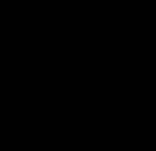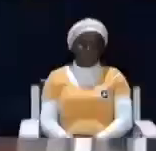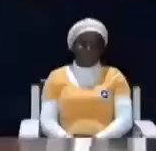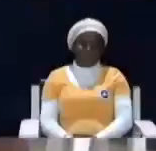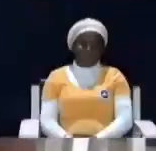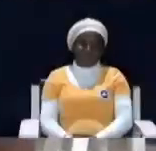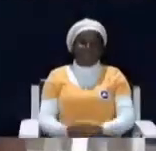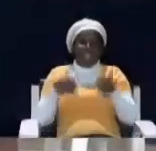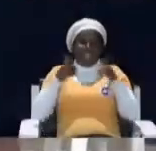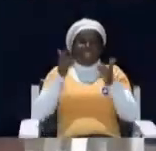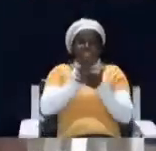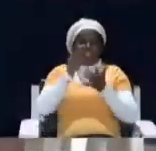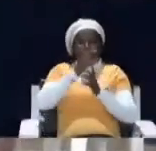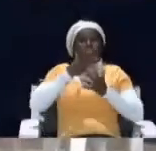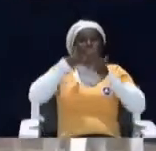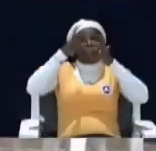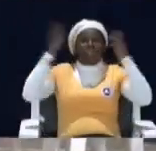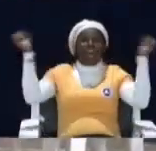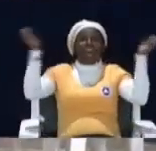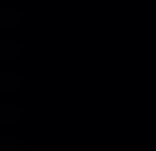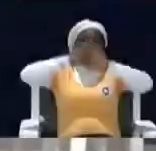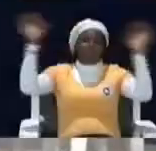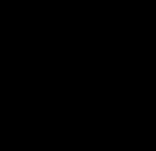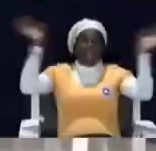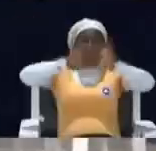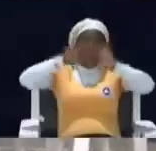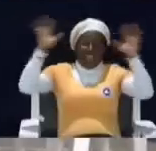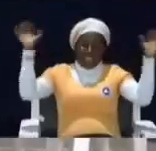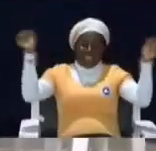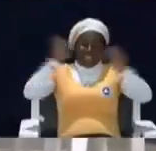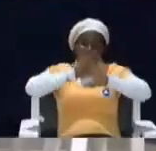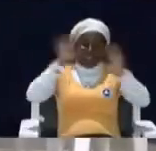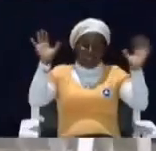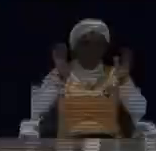Let somebody shout hallelujah.